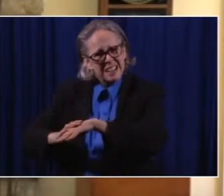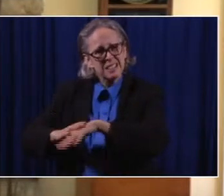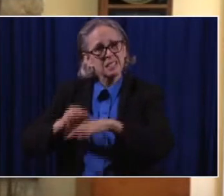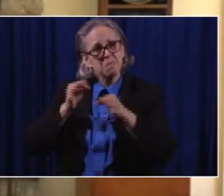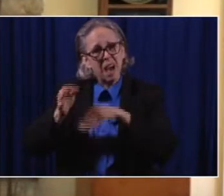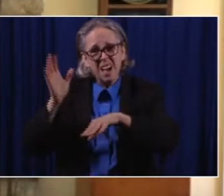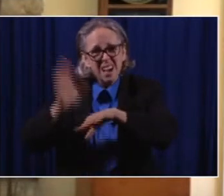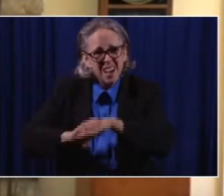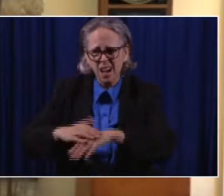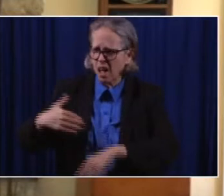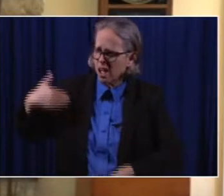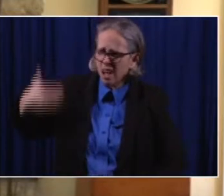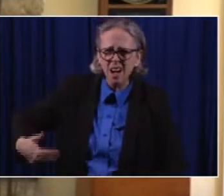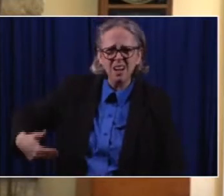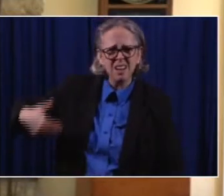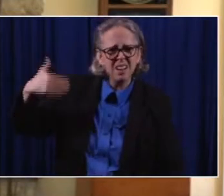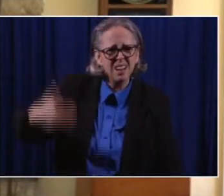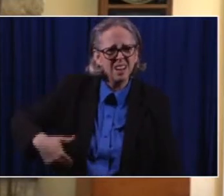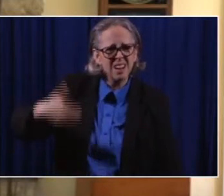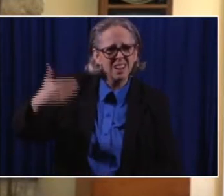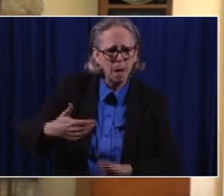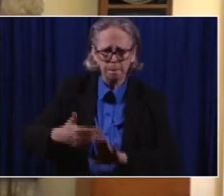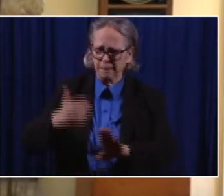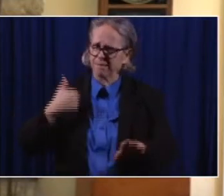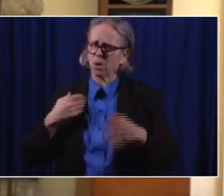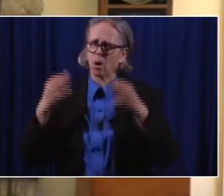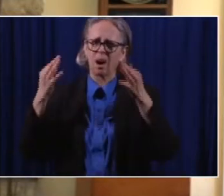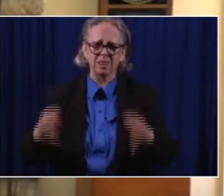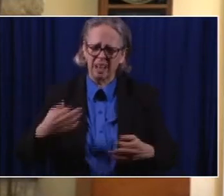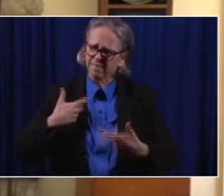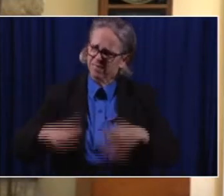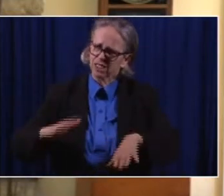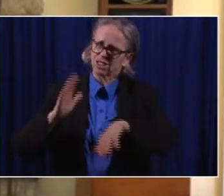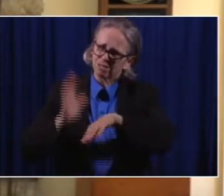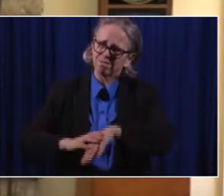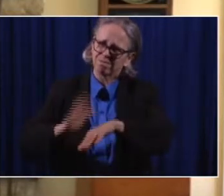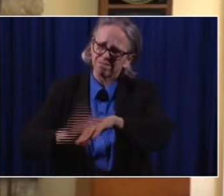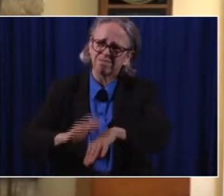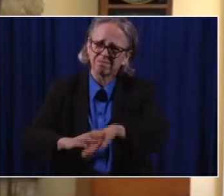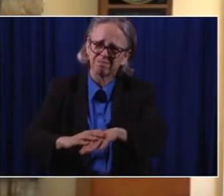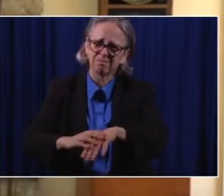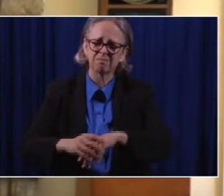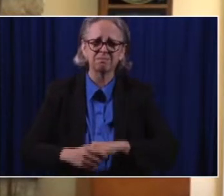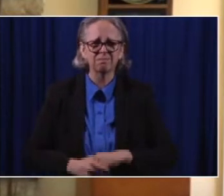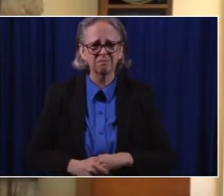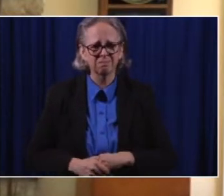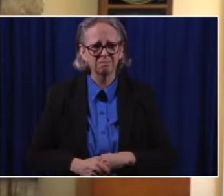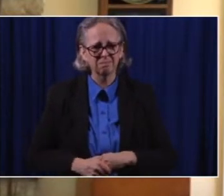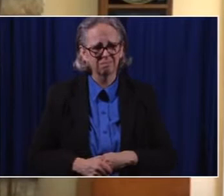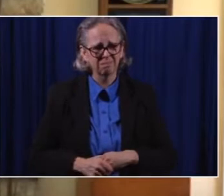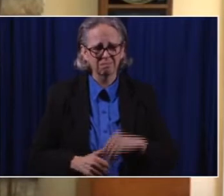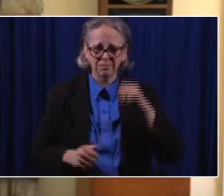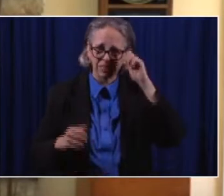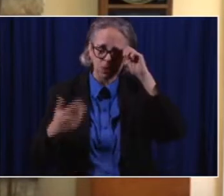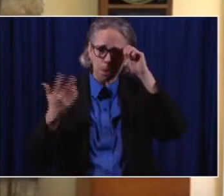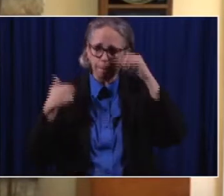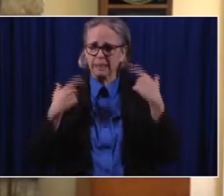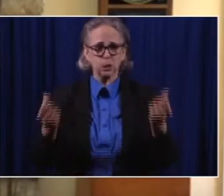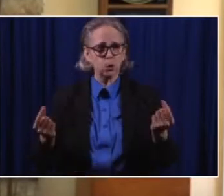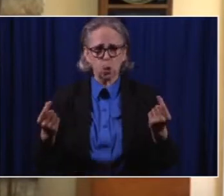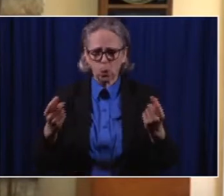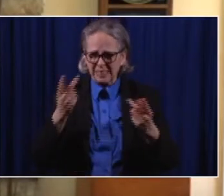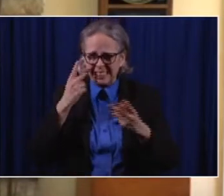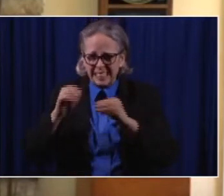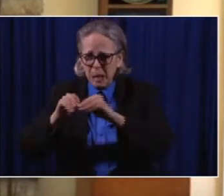punitive at all. Where we've seen a lot of spread, where we've seen these big spread events have